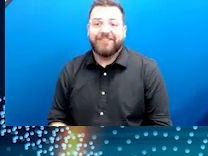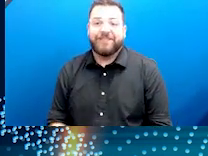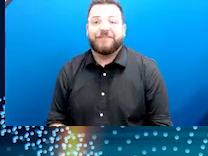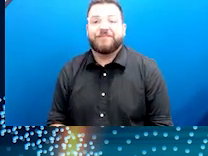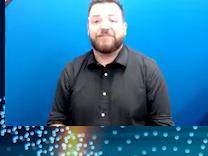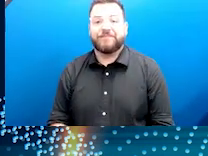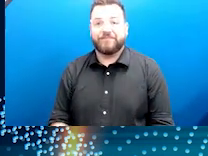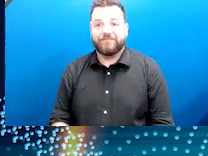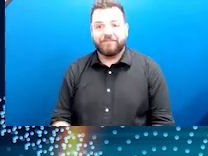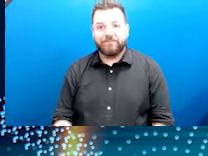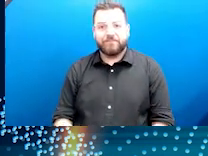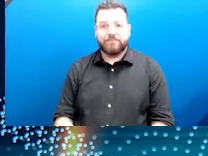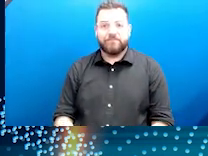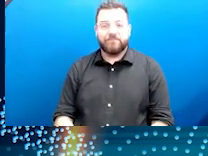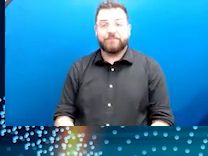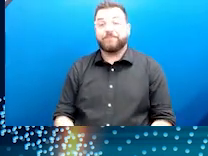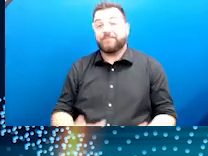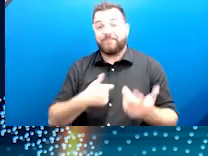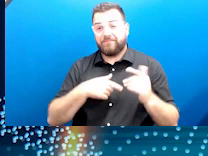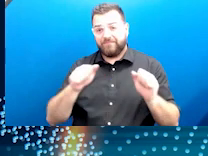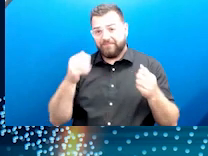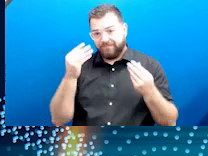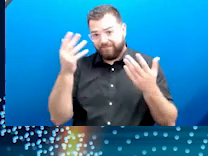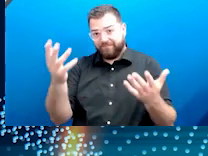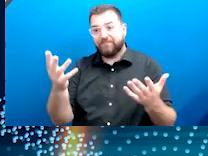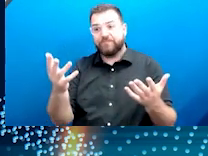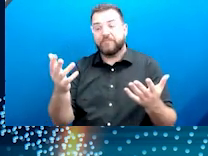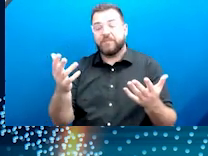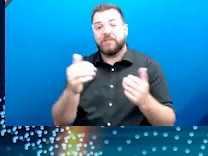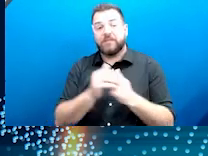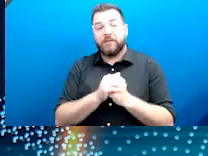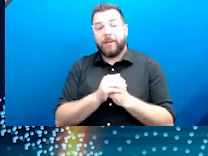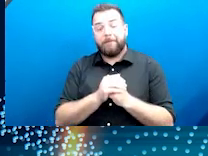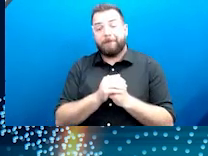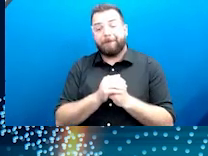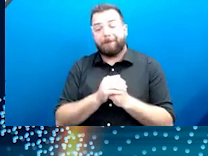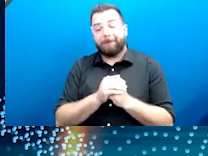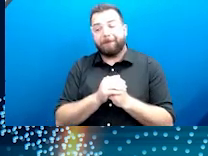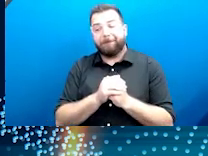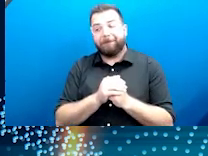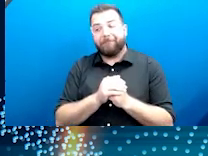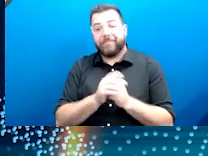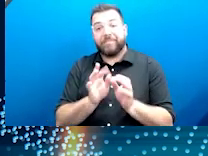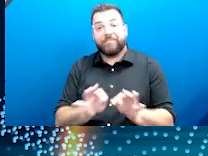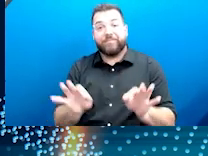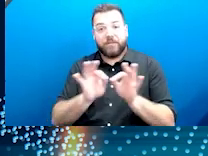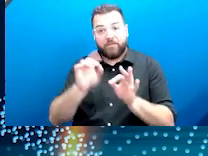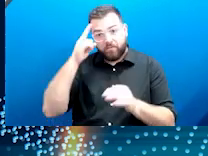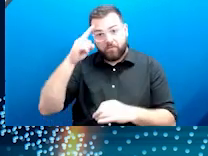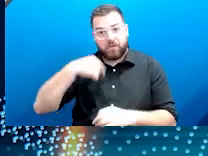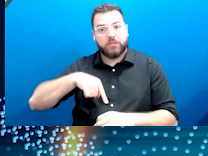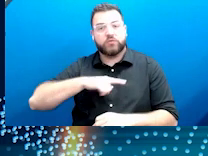But this is what I can share, 3 starting points for us to think about and to reflect